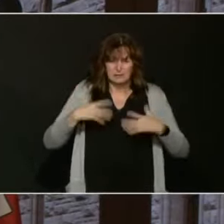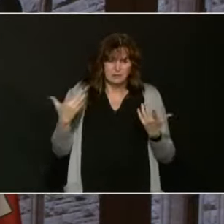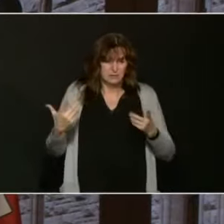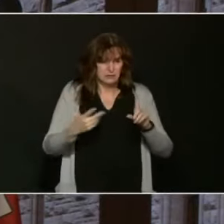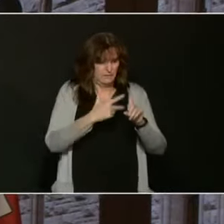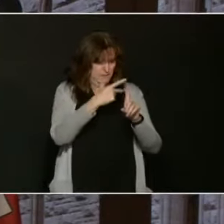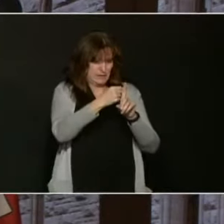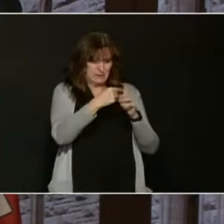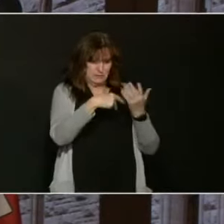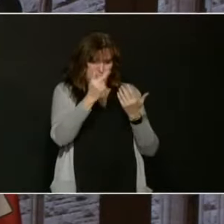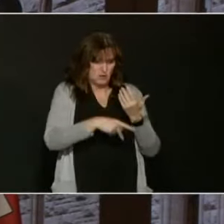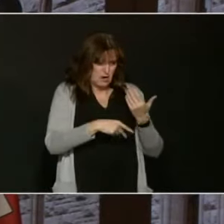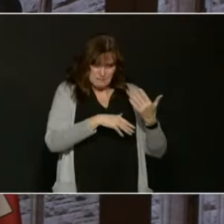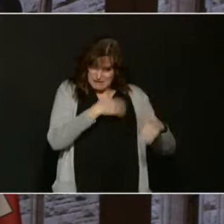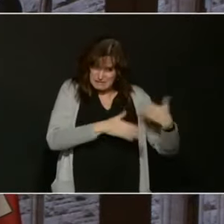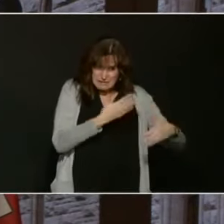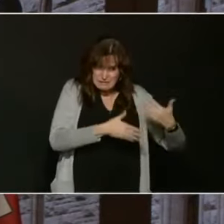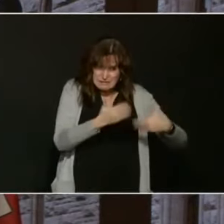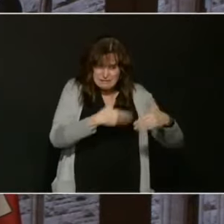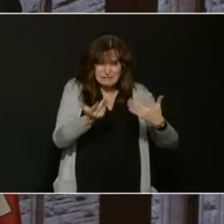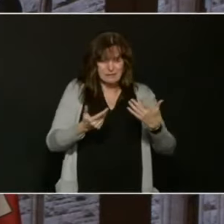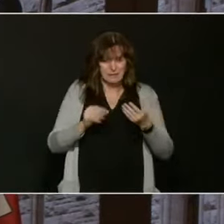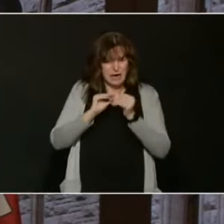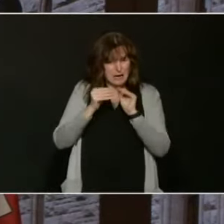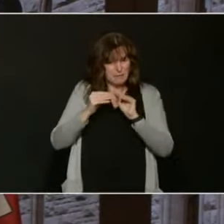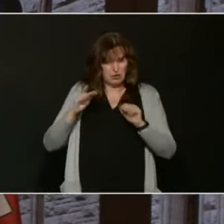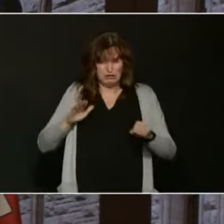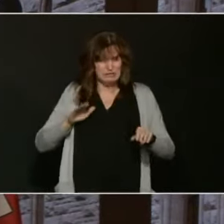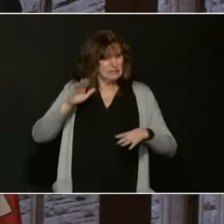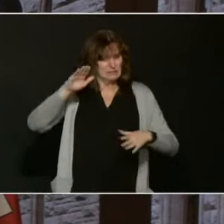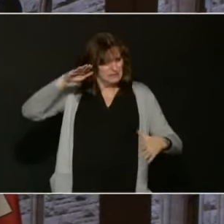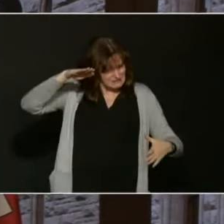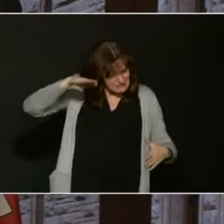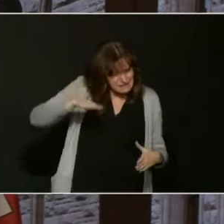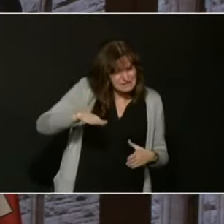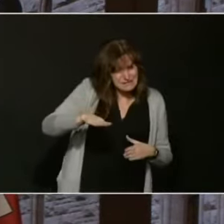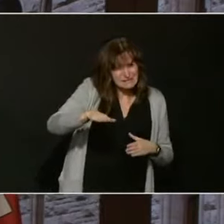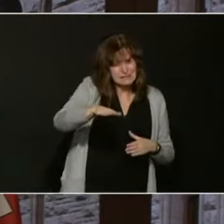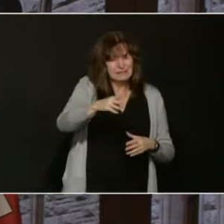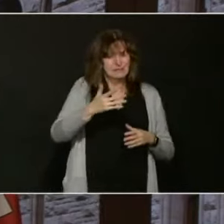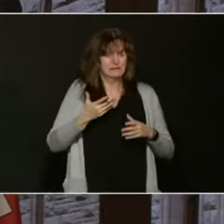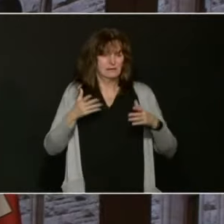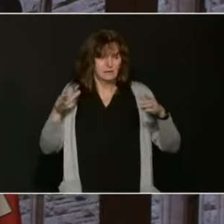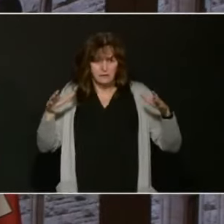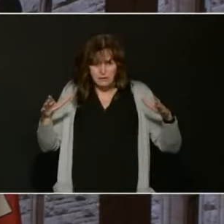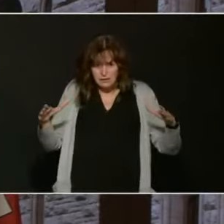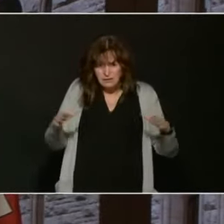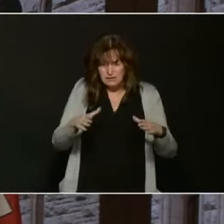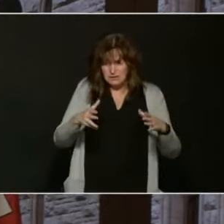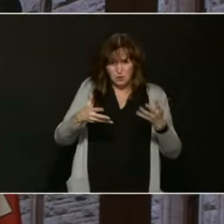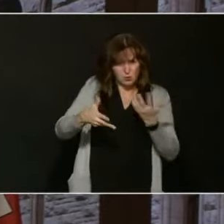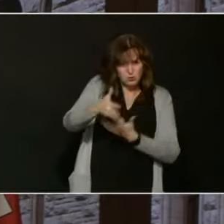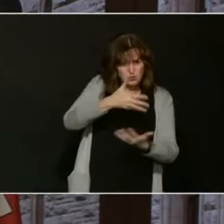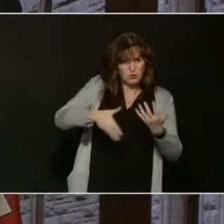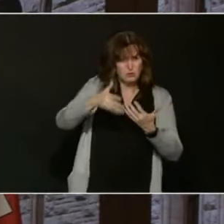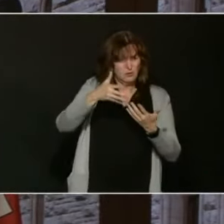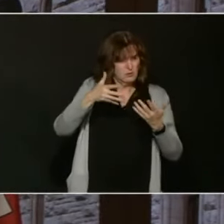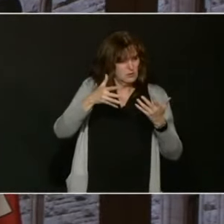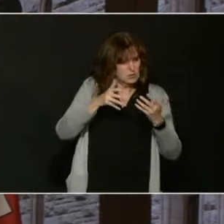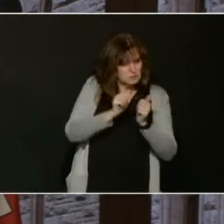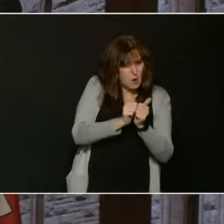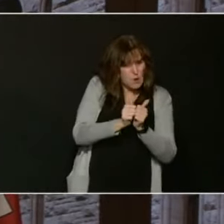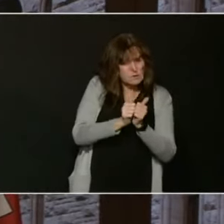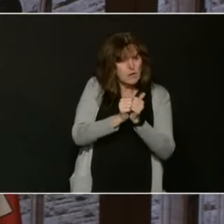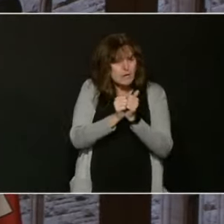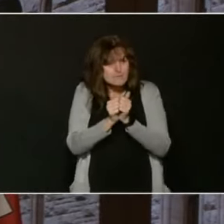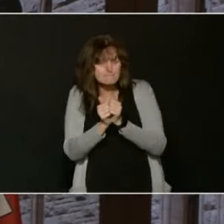to get all our rates down. And of course, in those congregate settings in there, we're seeing that some companies are looking at vaccines